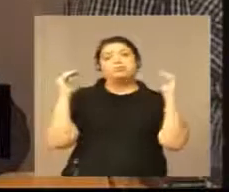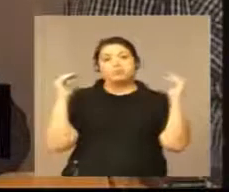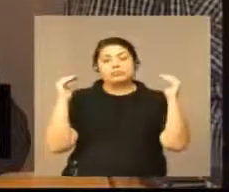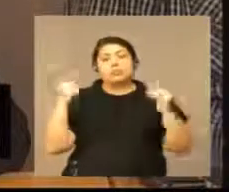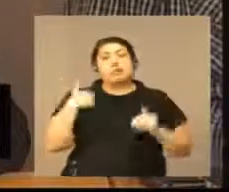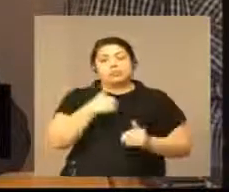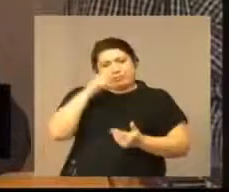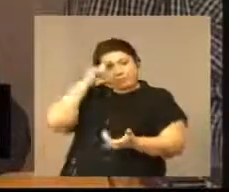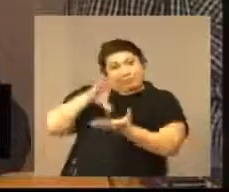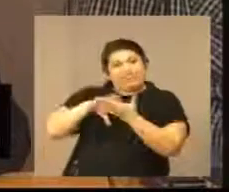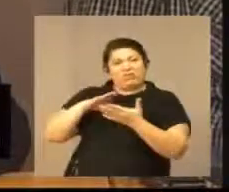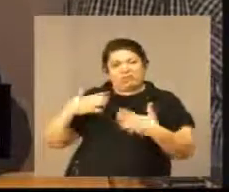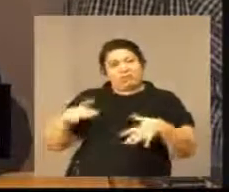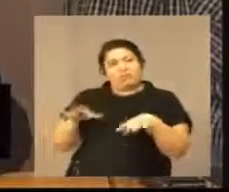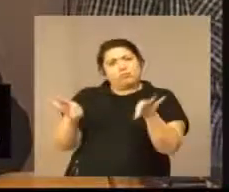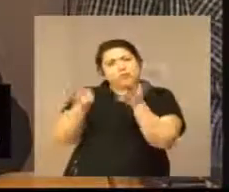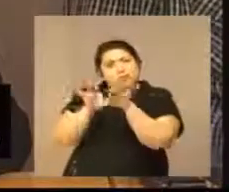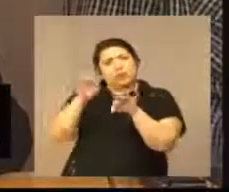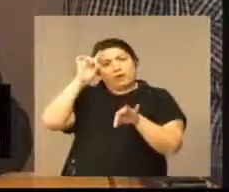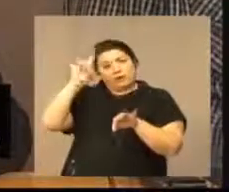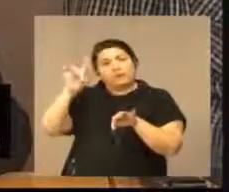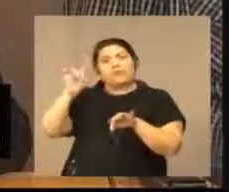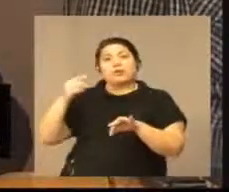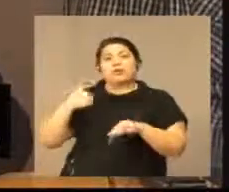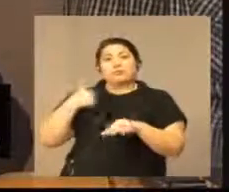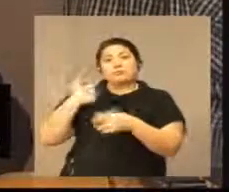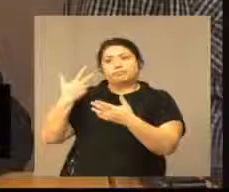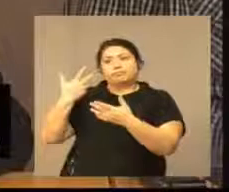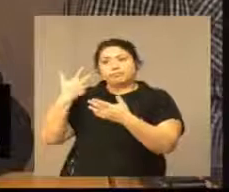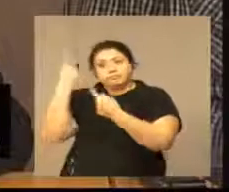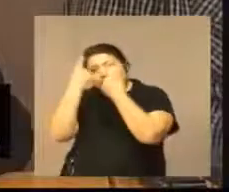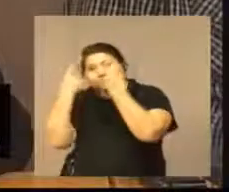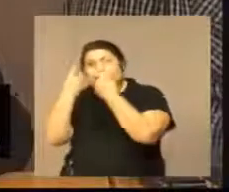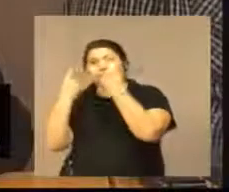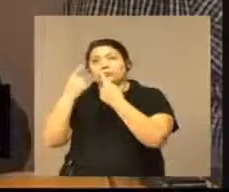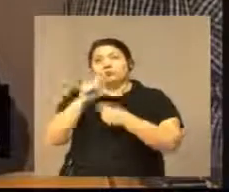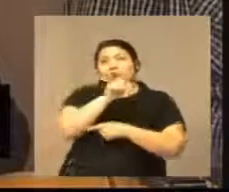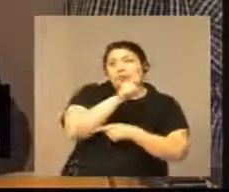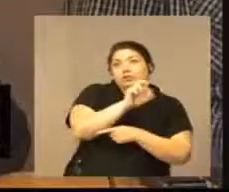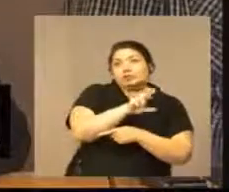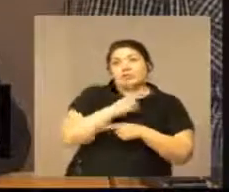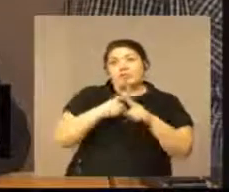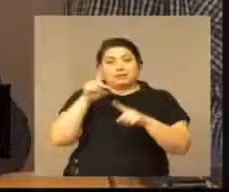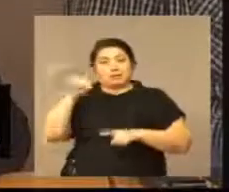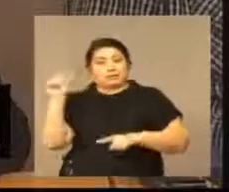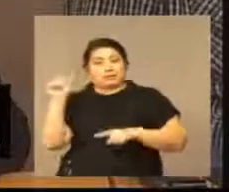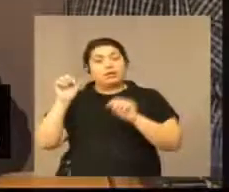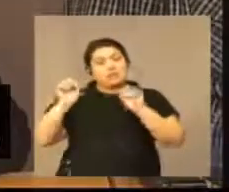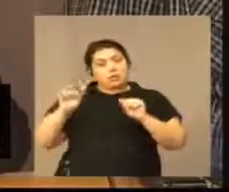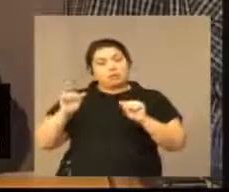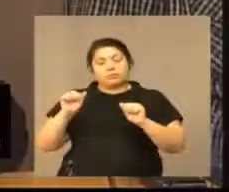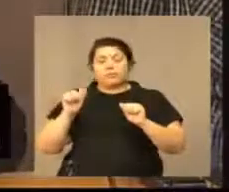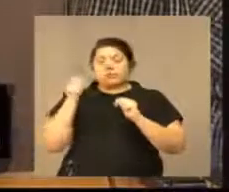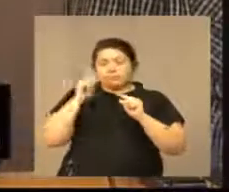to guide and inform an intersectional lens on gender and disability throughout potential accessibility